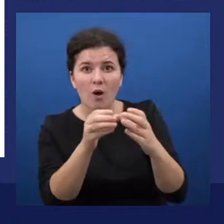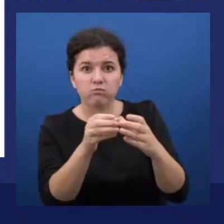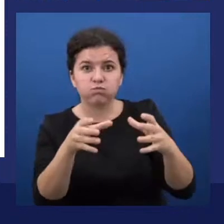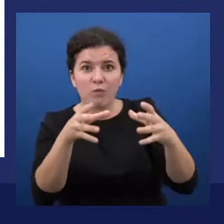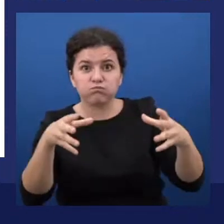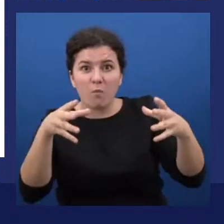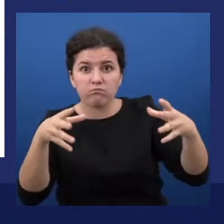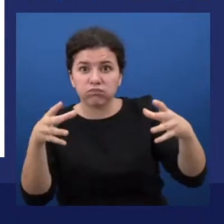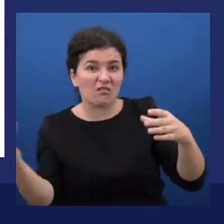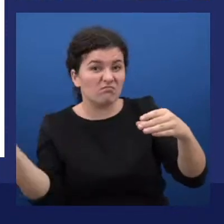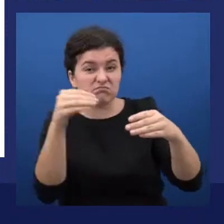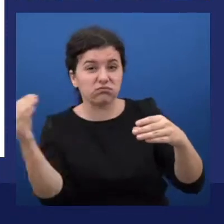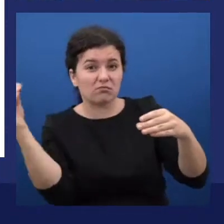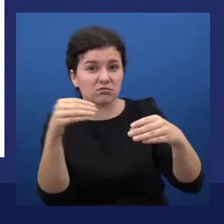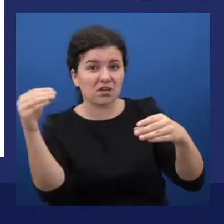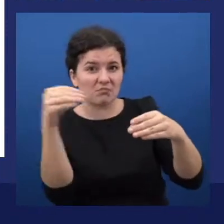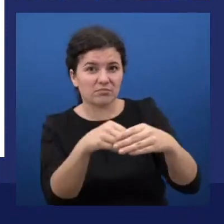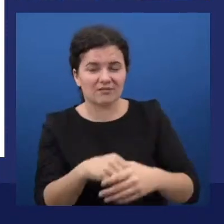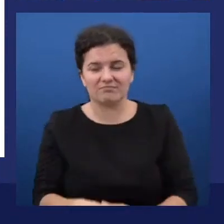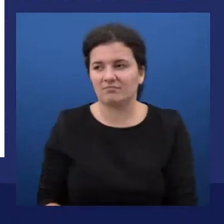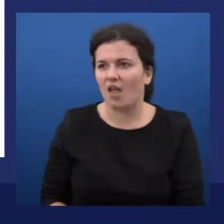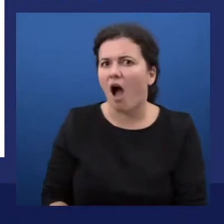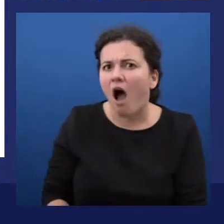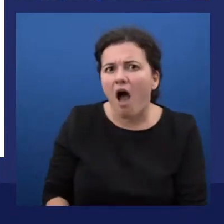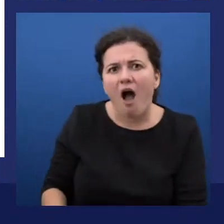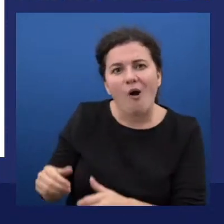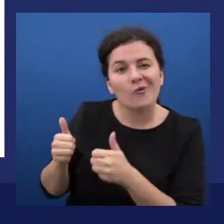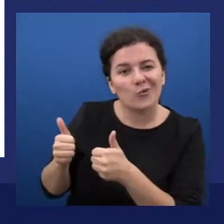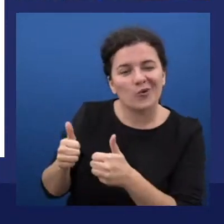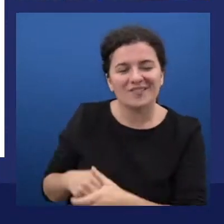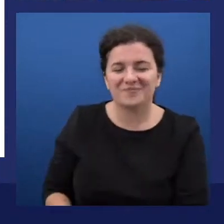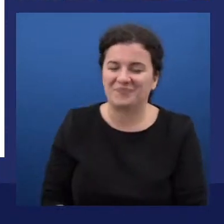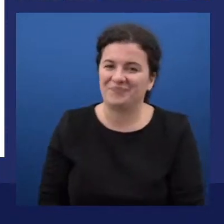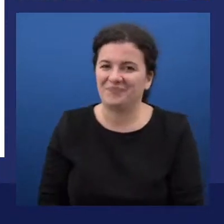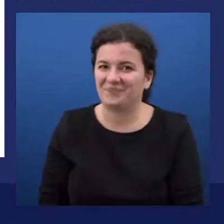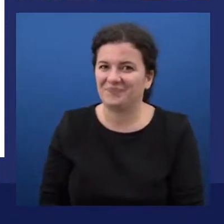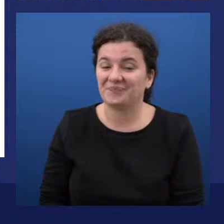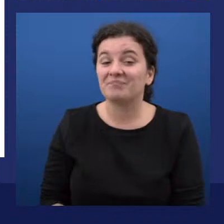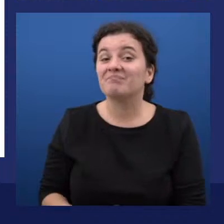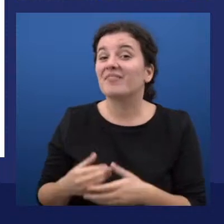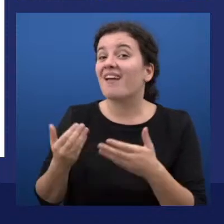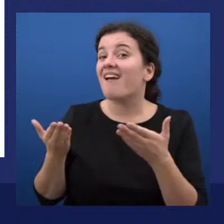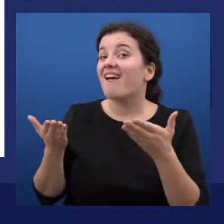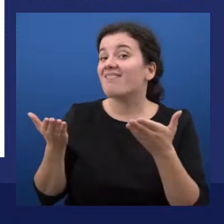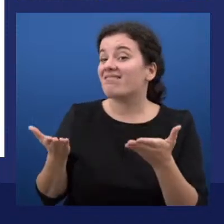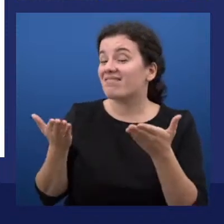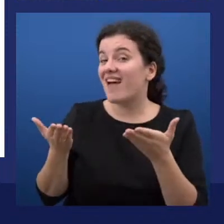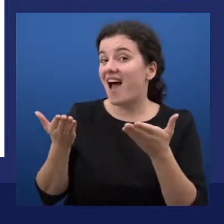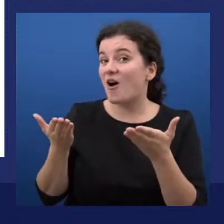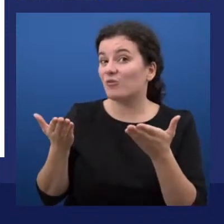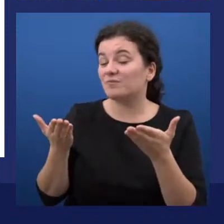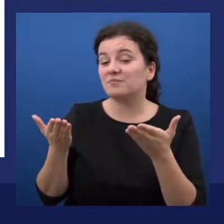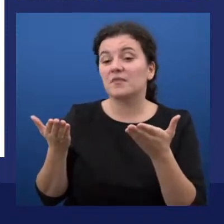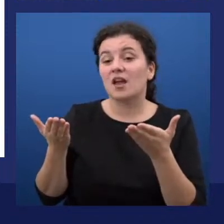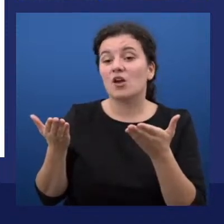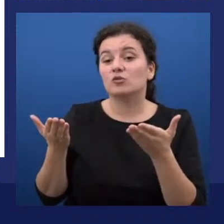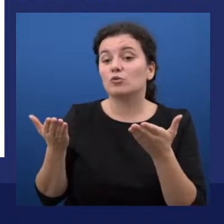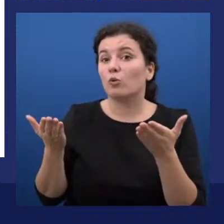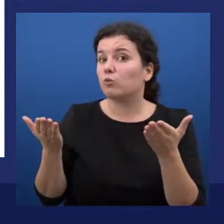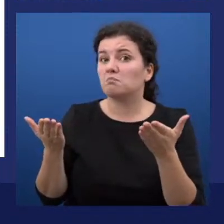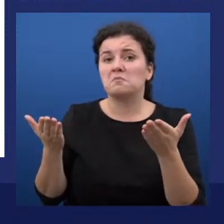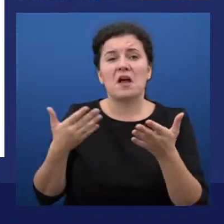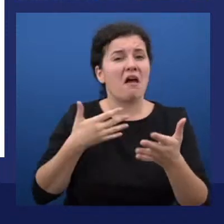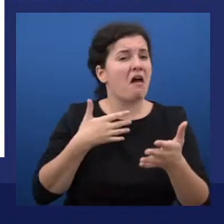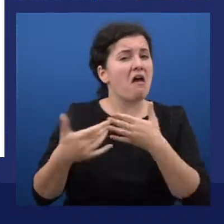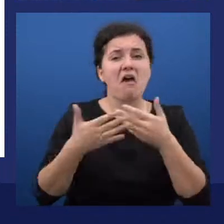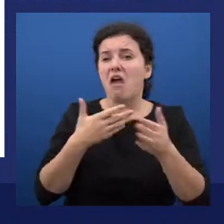That's cool. That's cool. And so now, for example, you can literally classify any kinds of images if you just